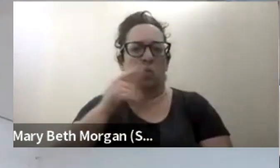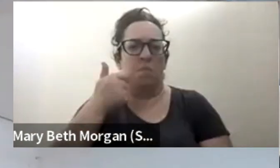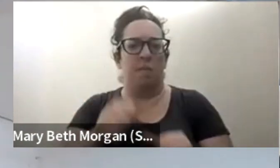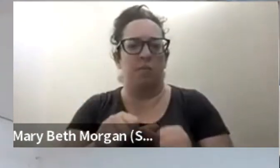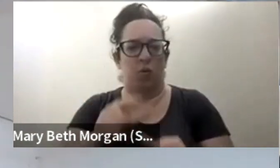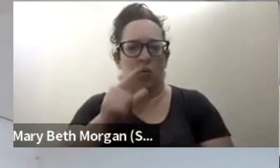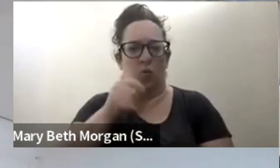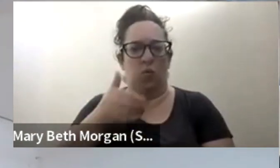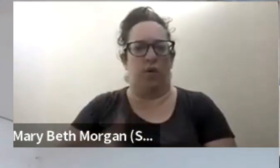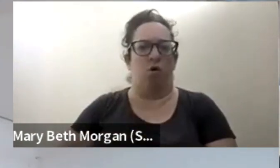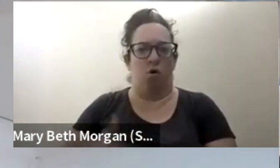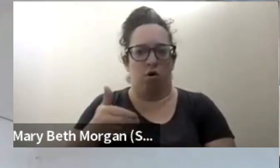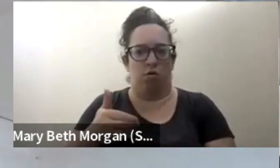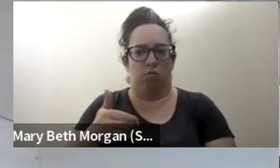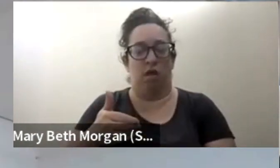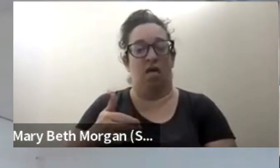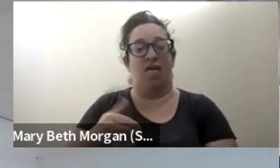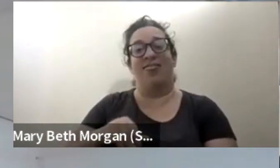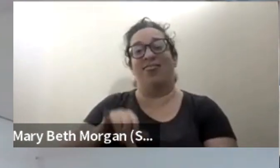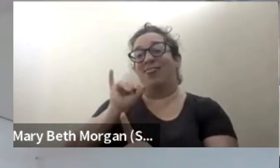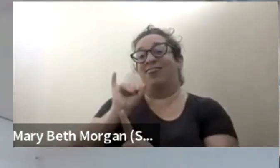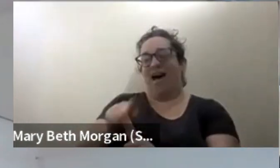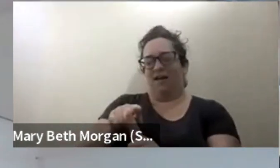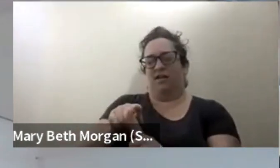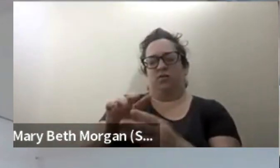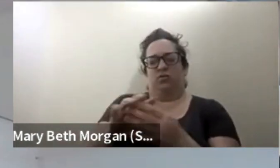And I think that's what it's about. And